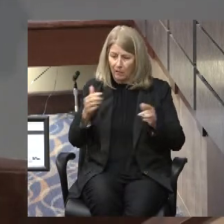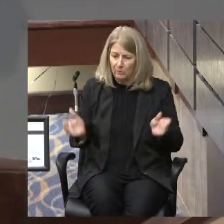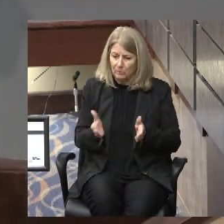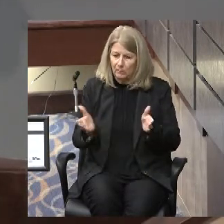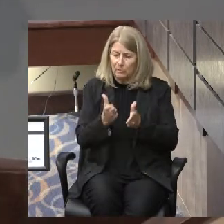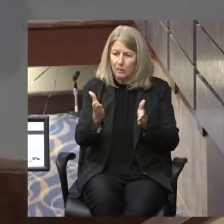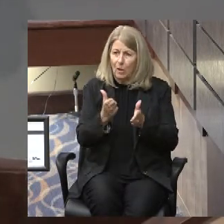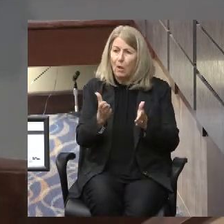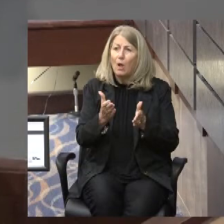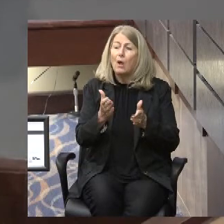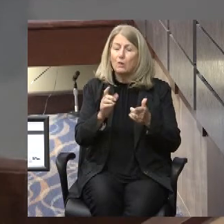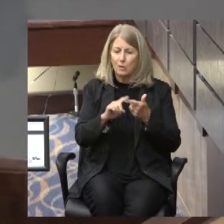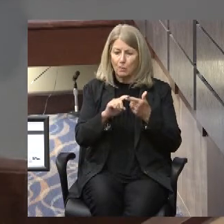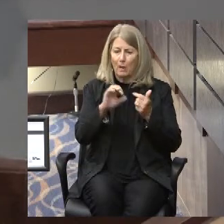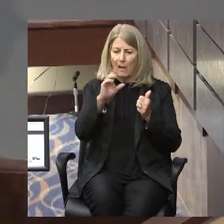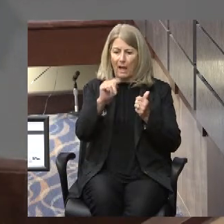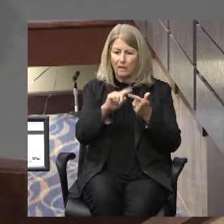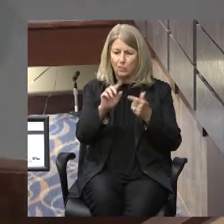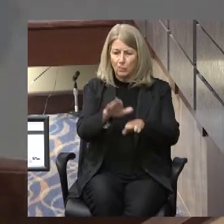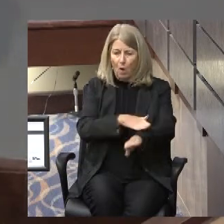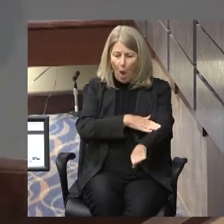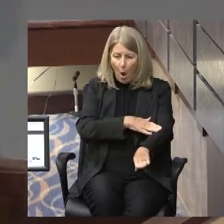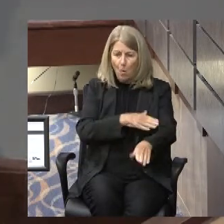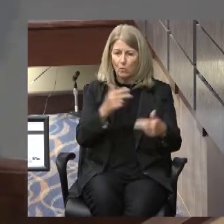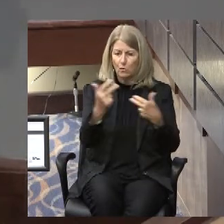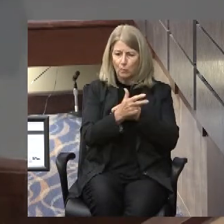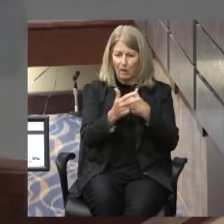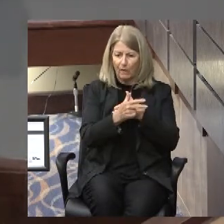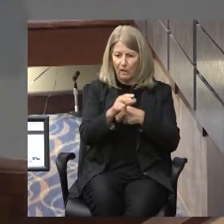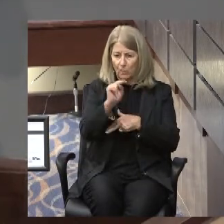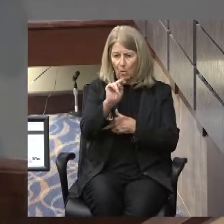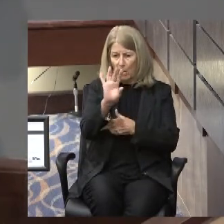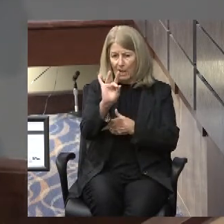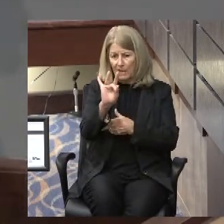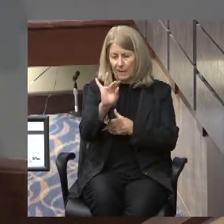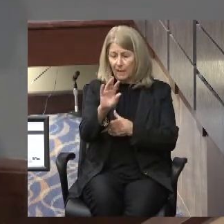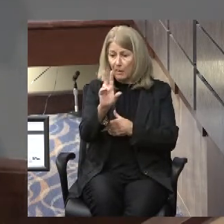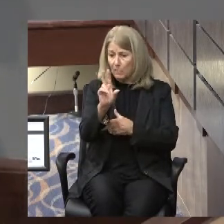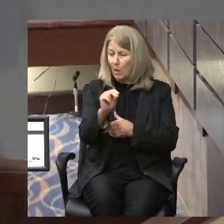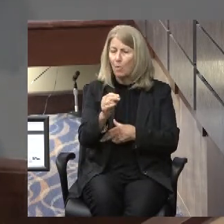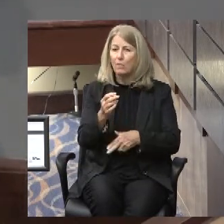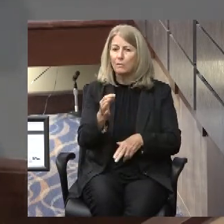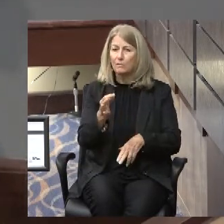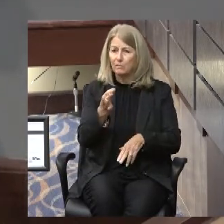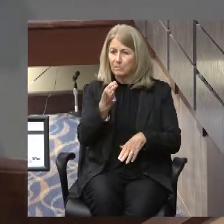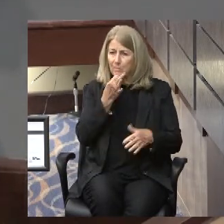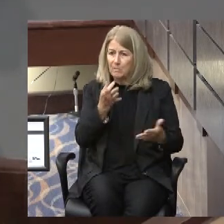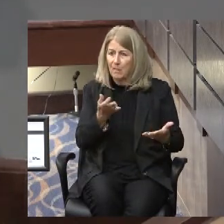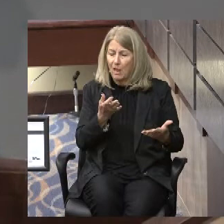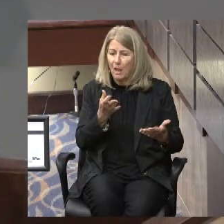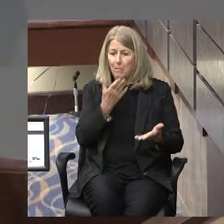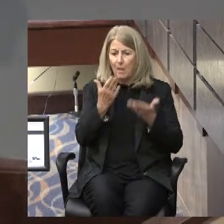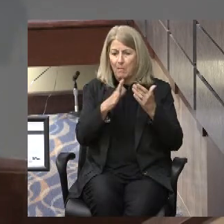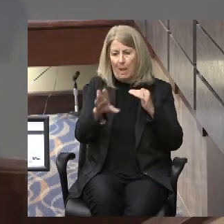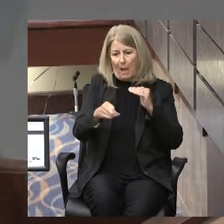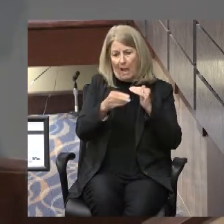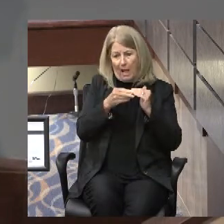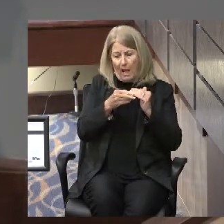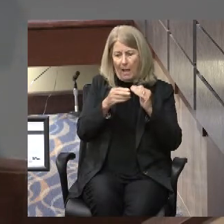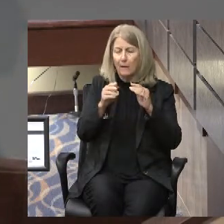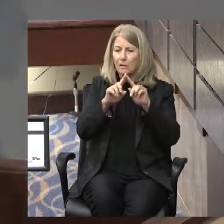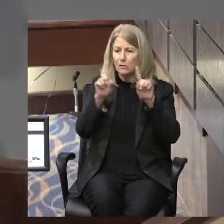the traffic on North 18th Street. I'm no expert. Some ideas might be to add a stop sign at the corner of Morrow and 18th